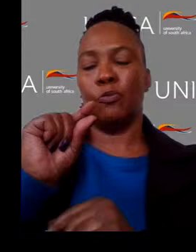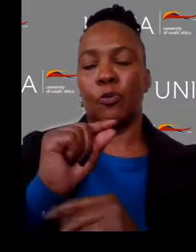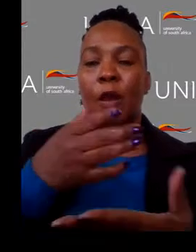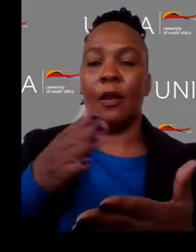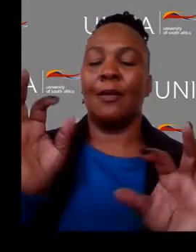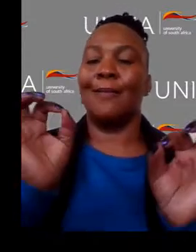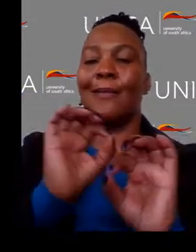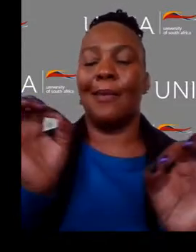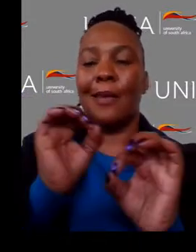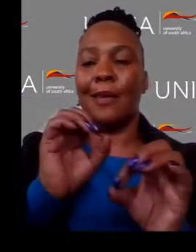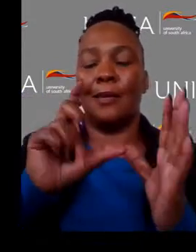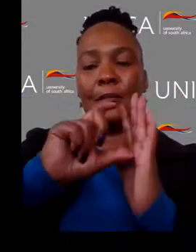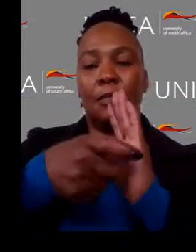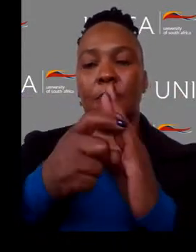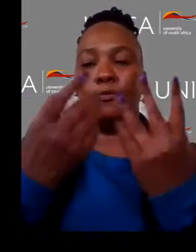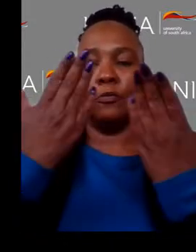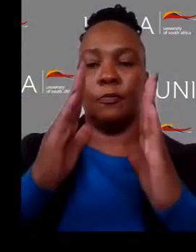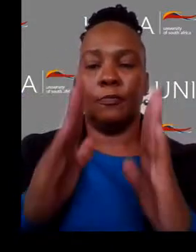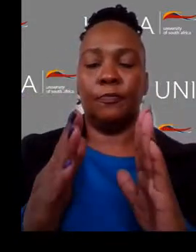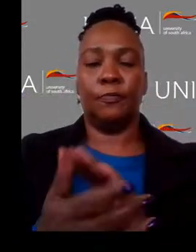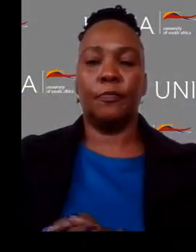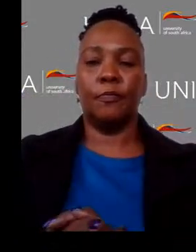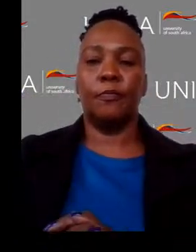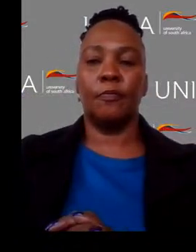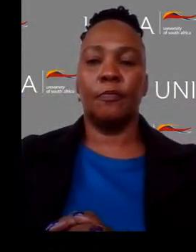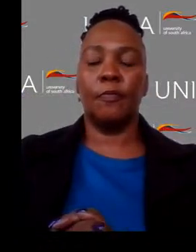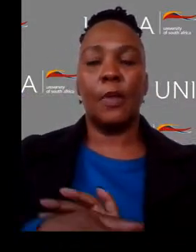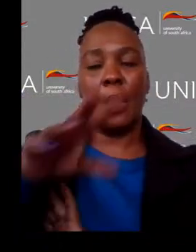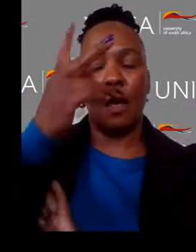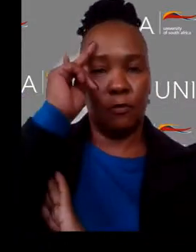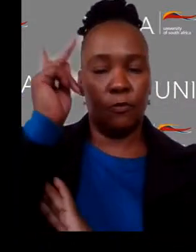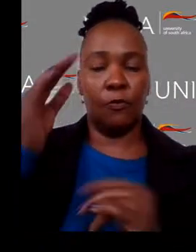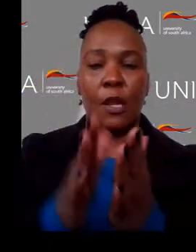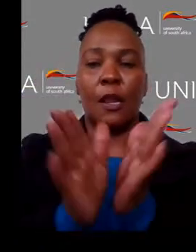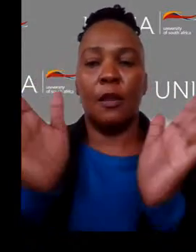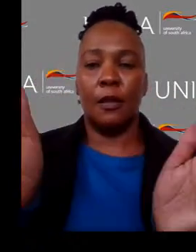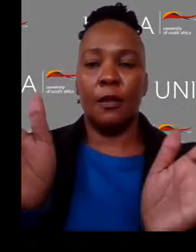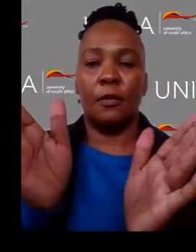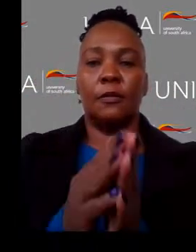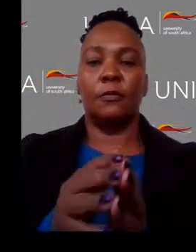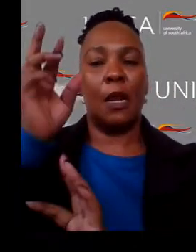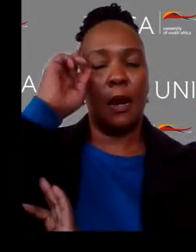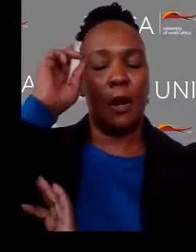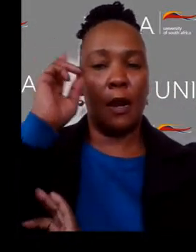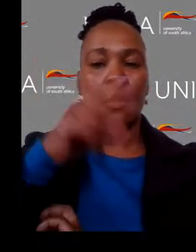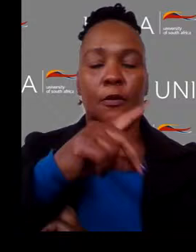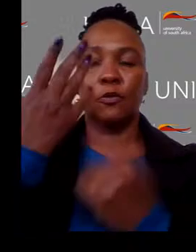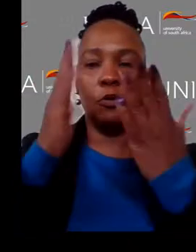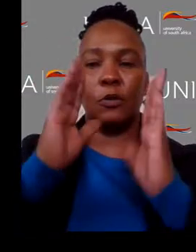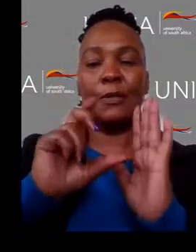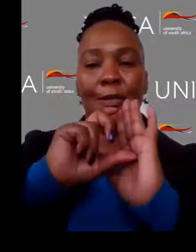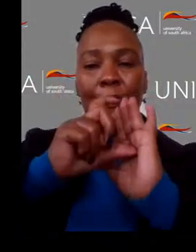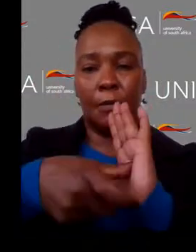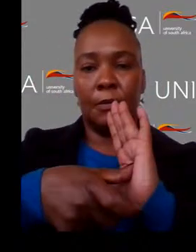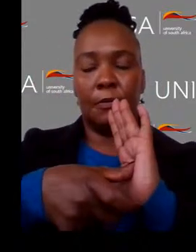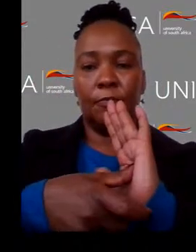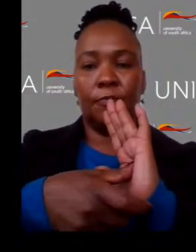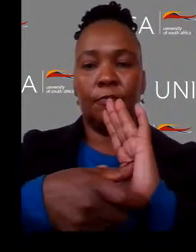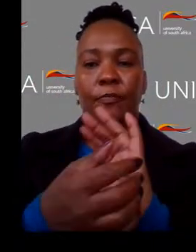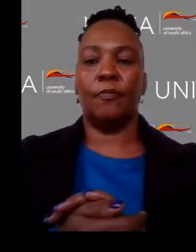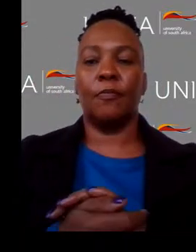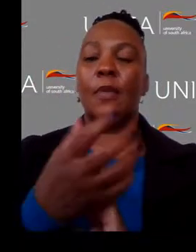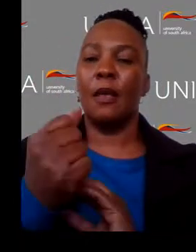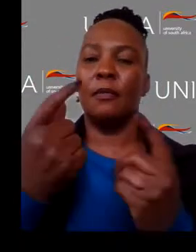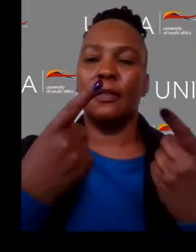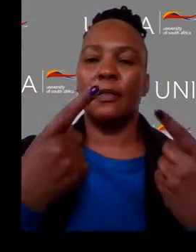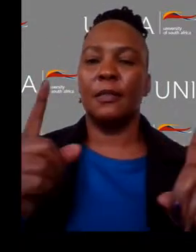students. And the acknowledgement of diversity by recognizing that students with disabilities have different